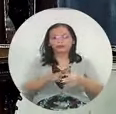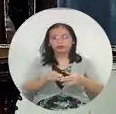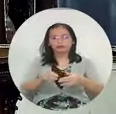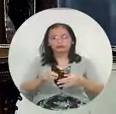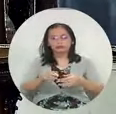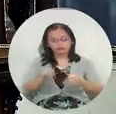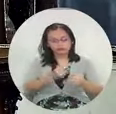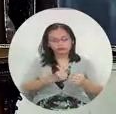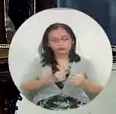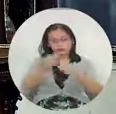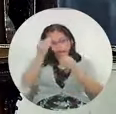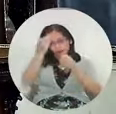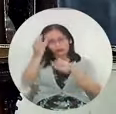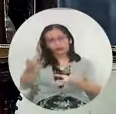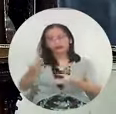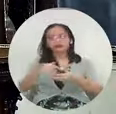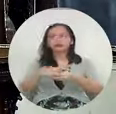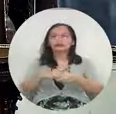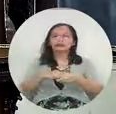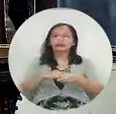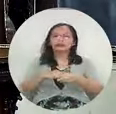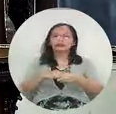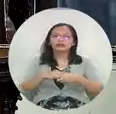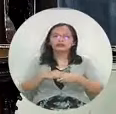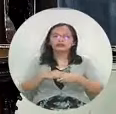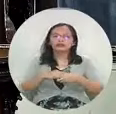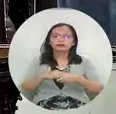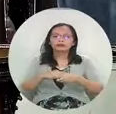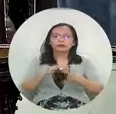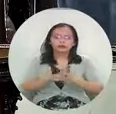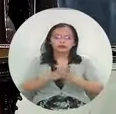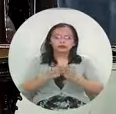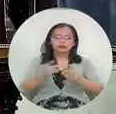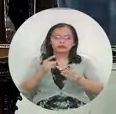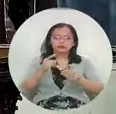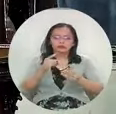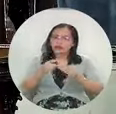they have in the ministry. Books about Livingstone,